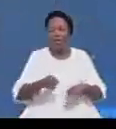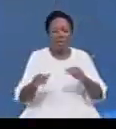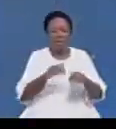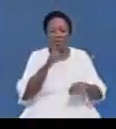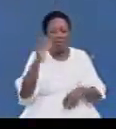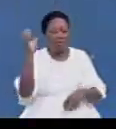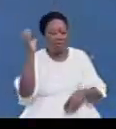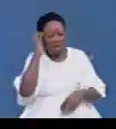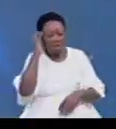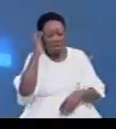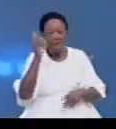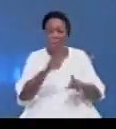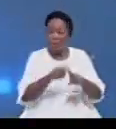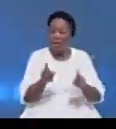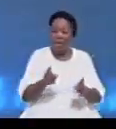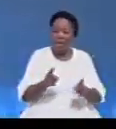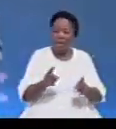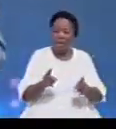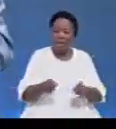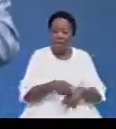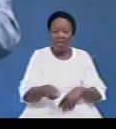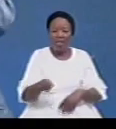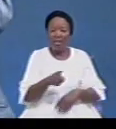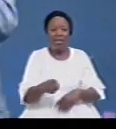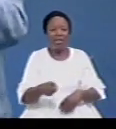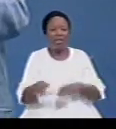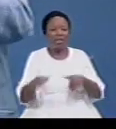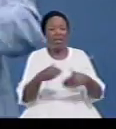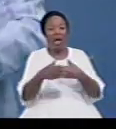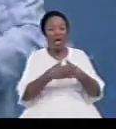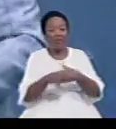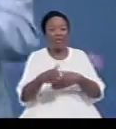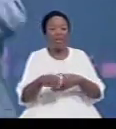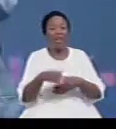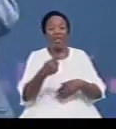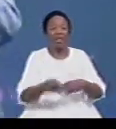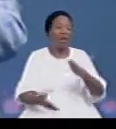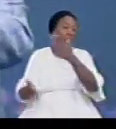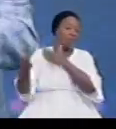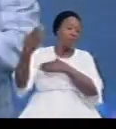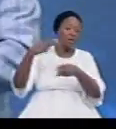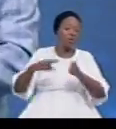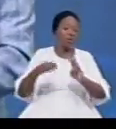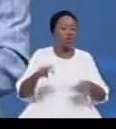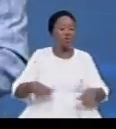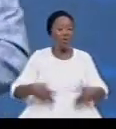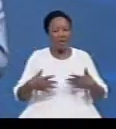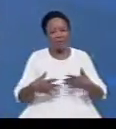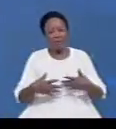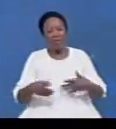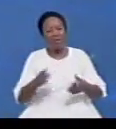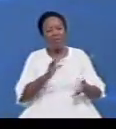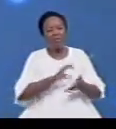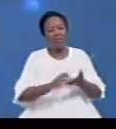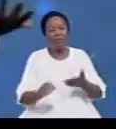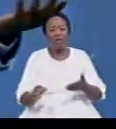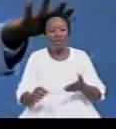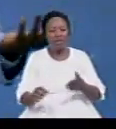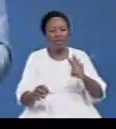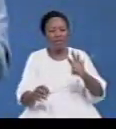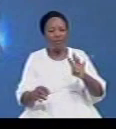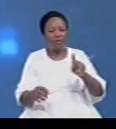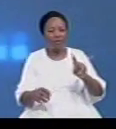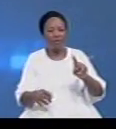hearken, but they did after their former manner. In verse 41, verse 41,